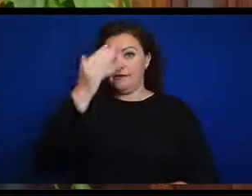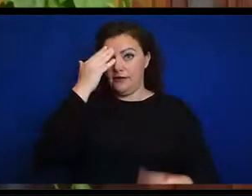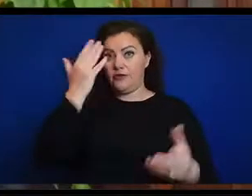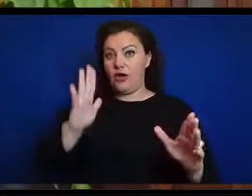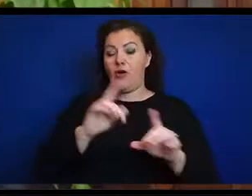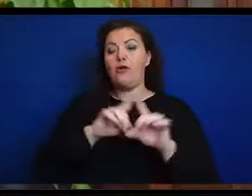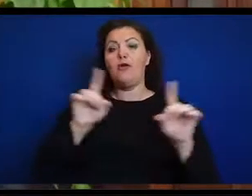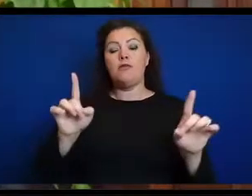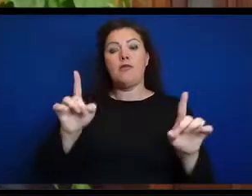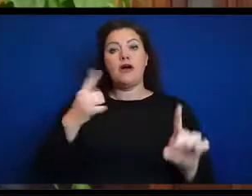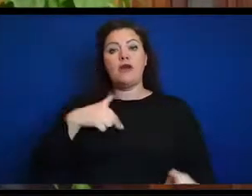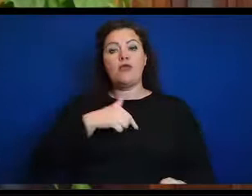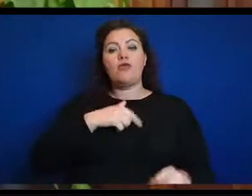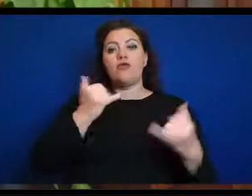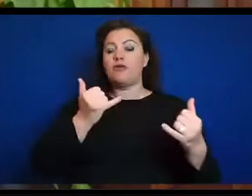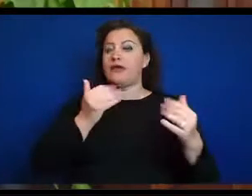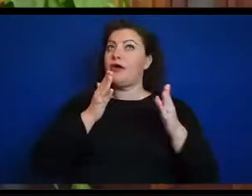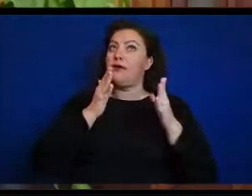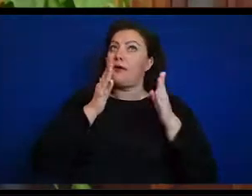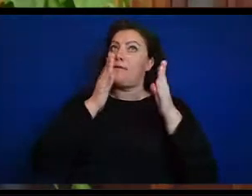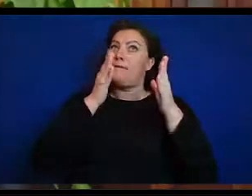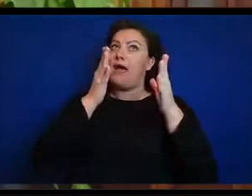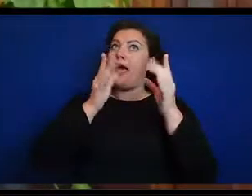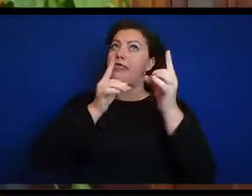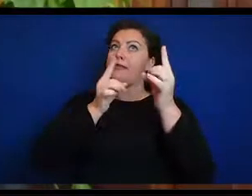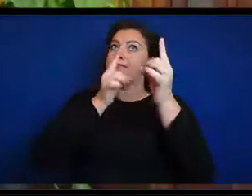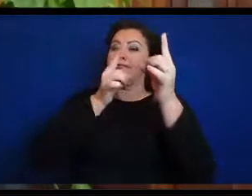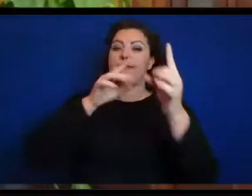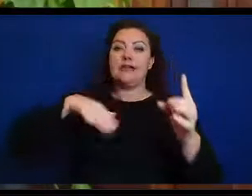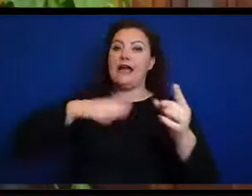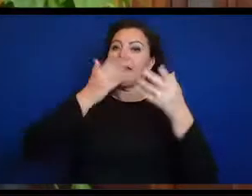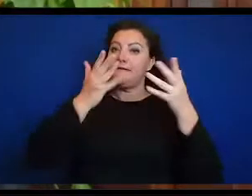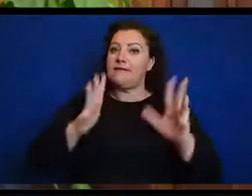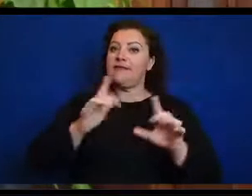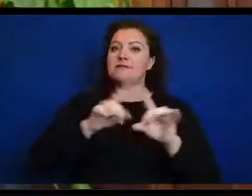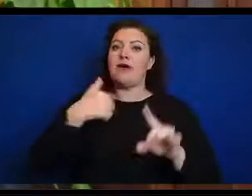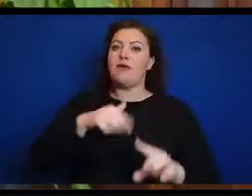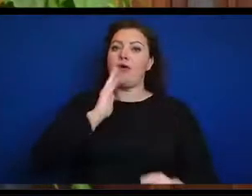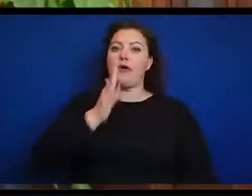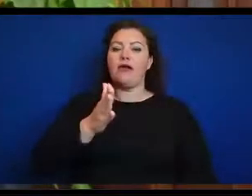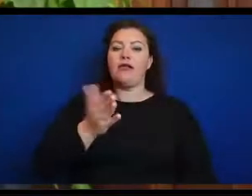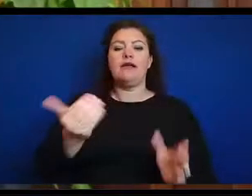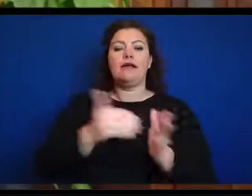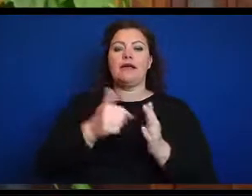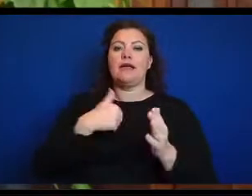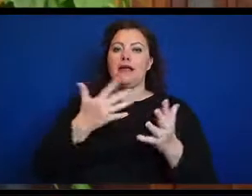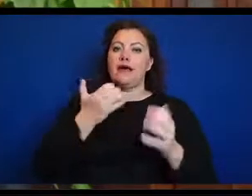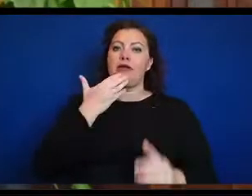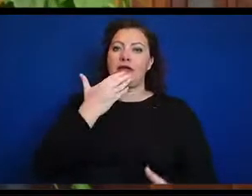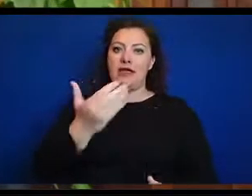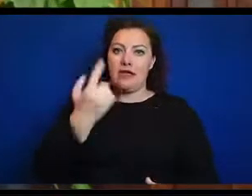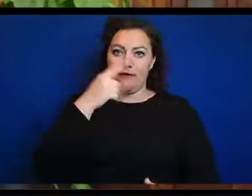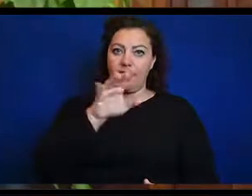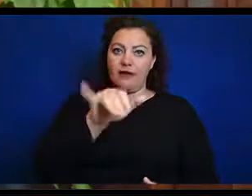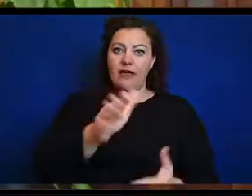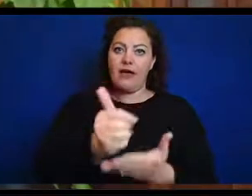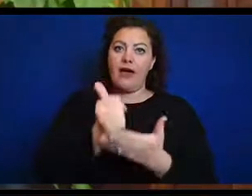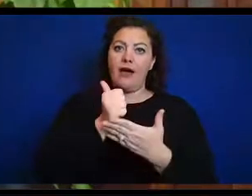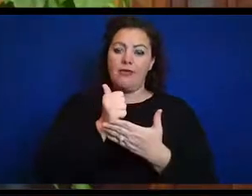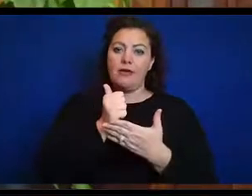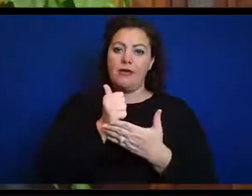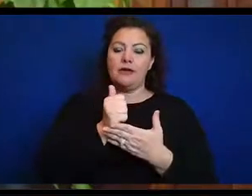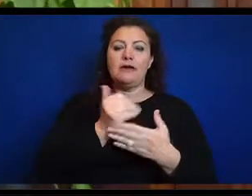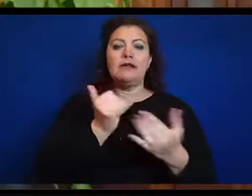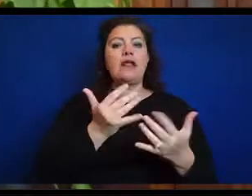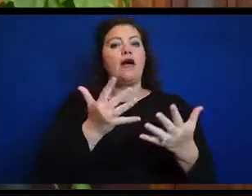But we're on a pathway. We're not done yet, but we're going to get there. But again, I want to thank you for that help. I wanted to